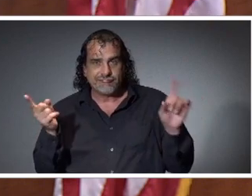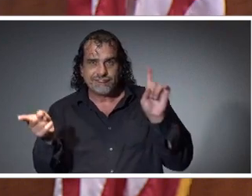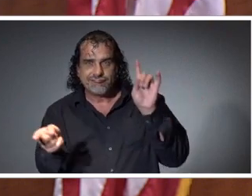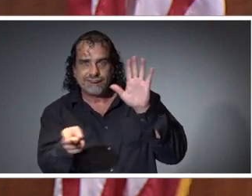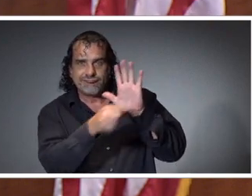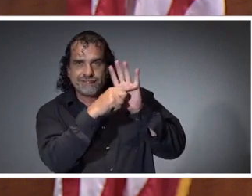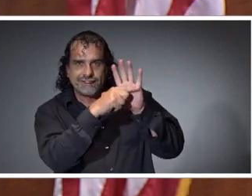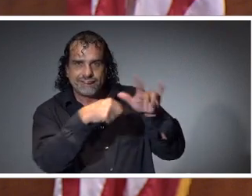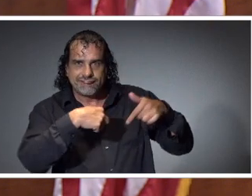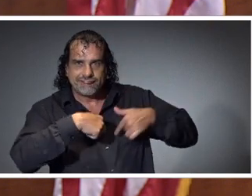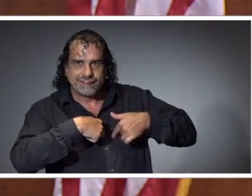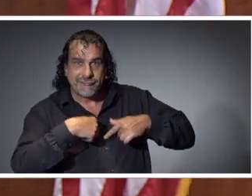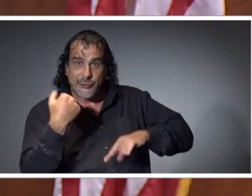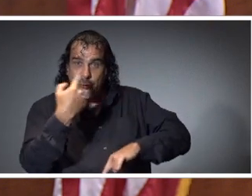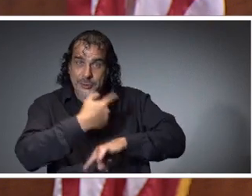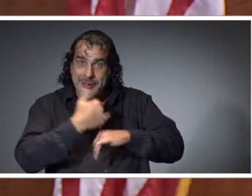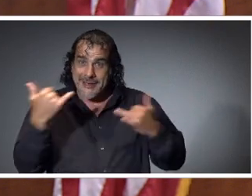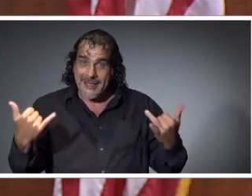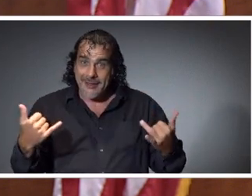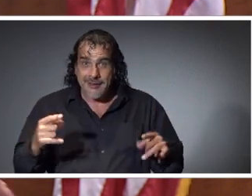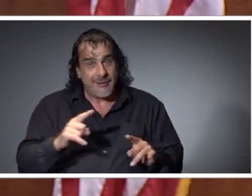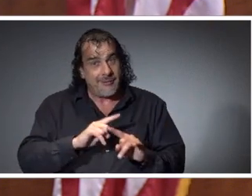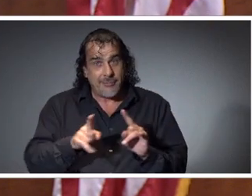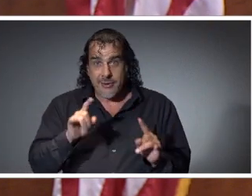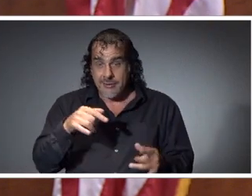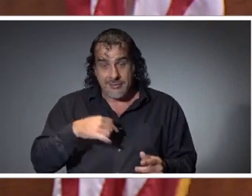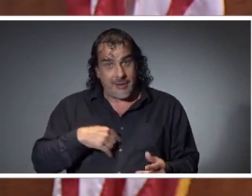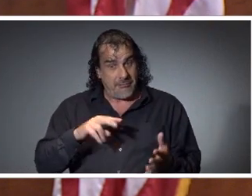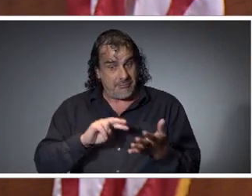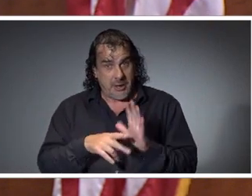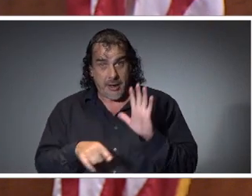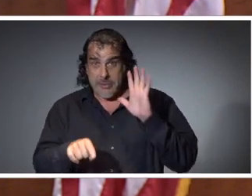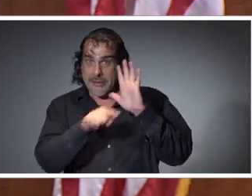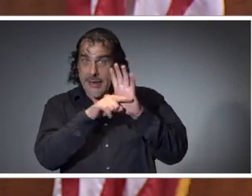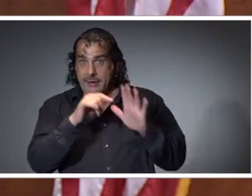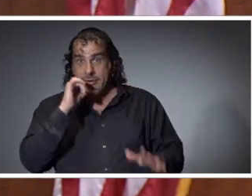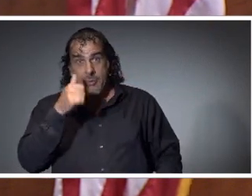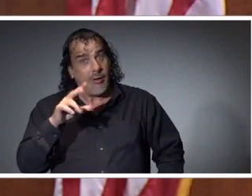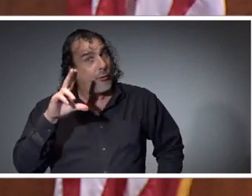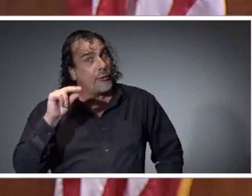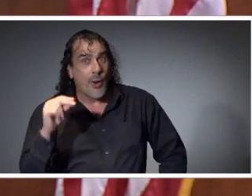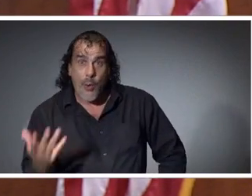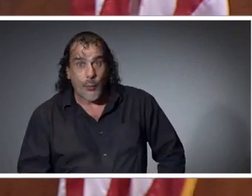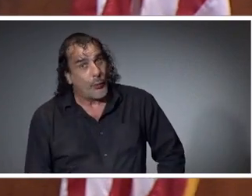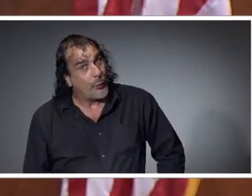negative today. But as we've said, that doesn't mean I'm going to be negative tomorrow. And so